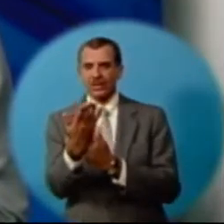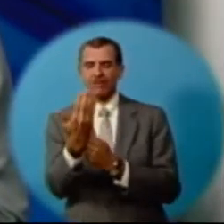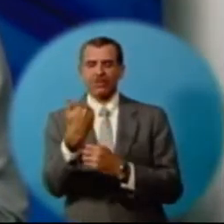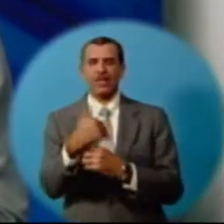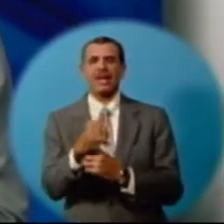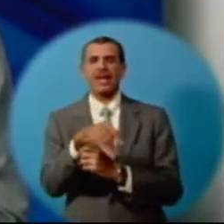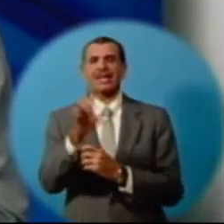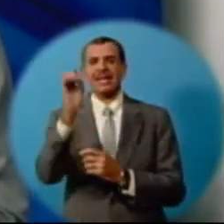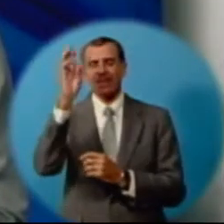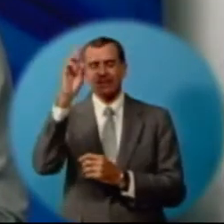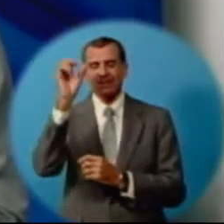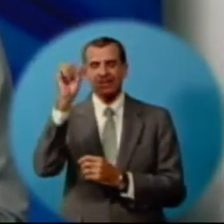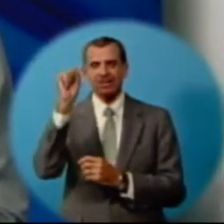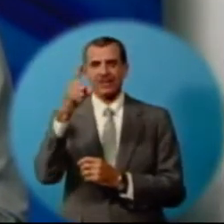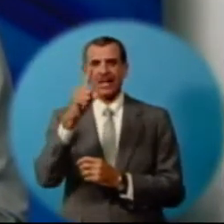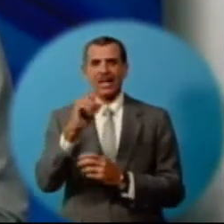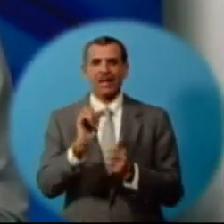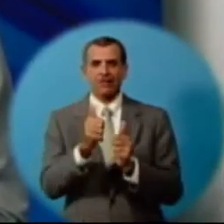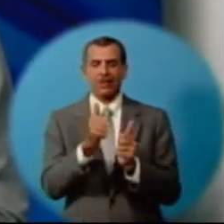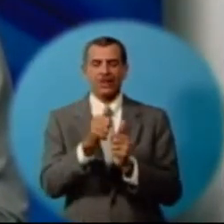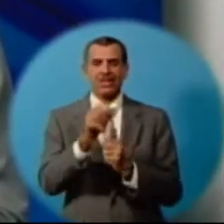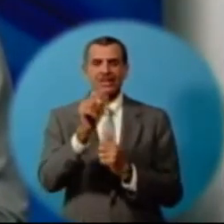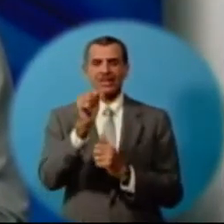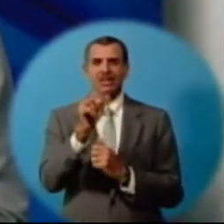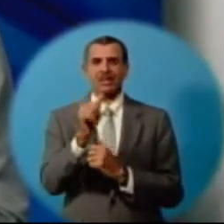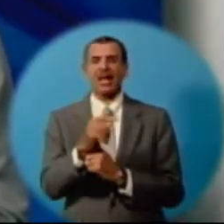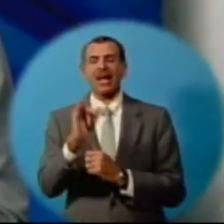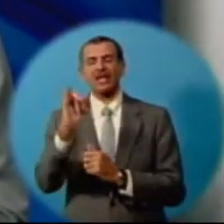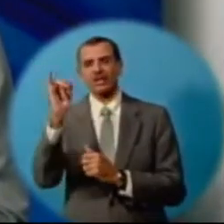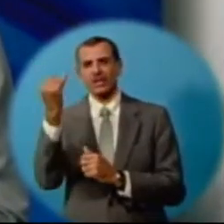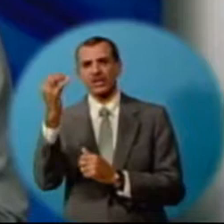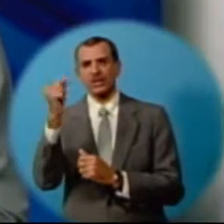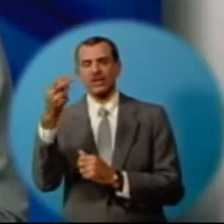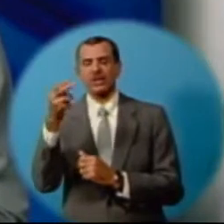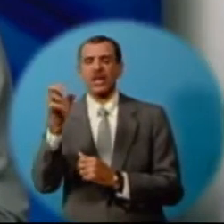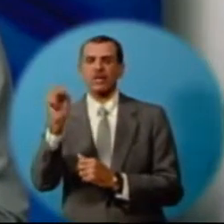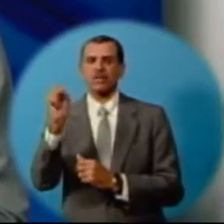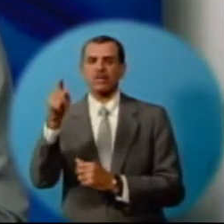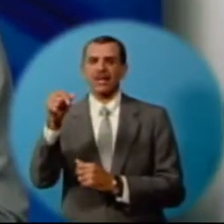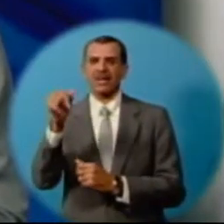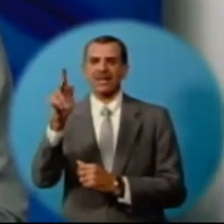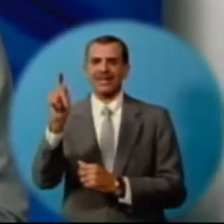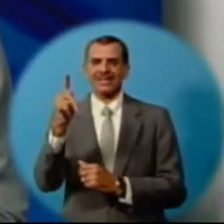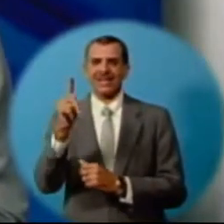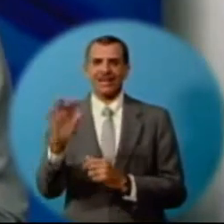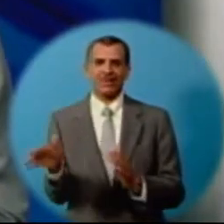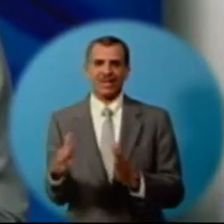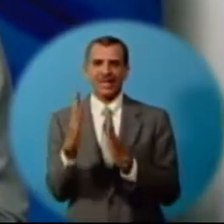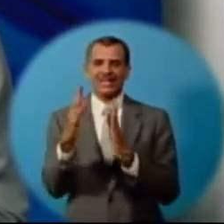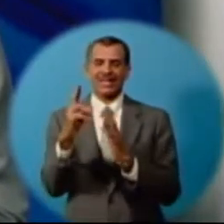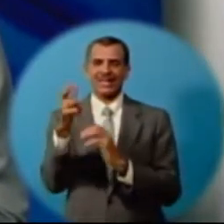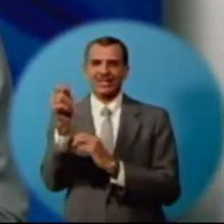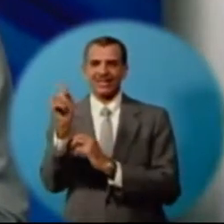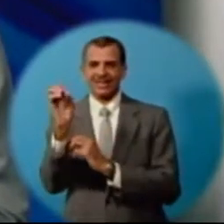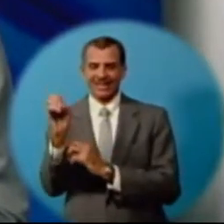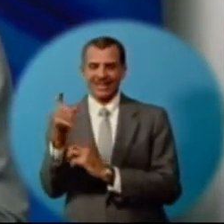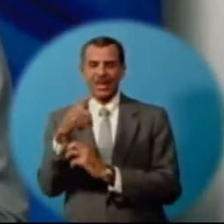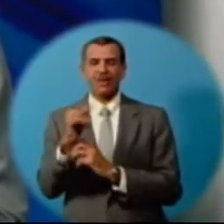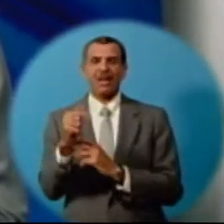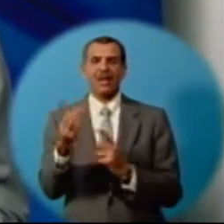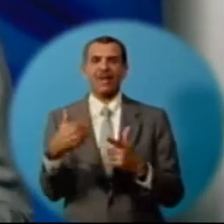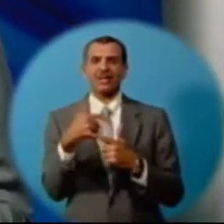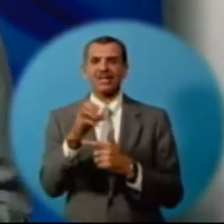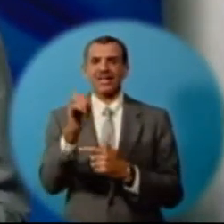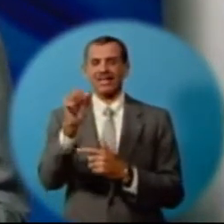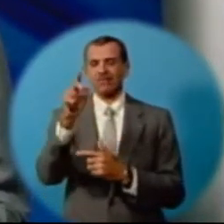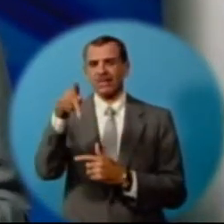Sammy's Sunrisers take on Titans, while at 10:30 Jason Holder's Super Kings are up against the Heat. Both games live on MCTV's